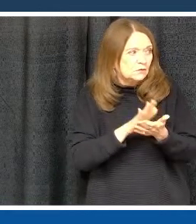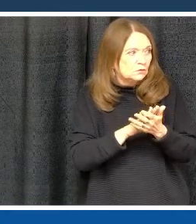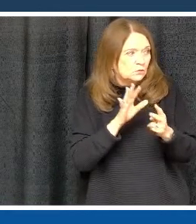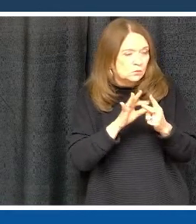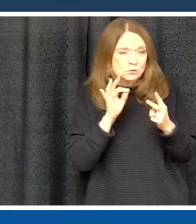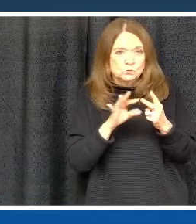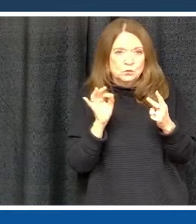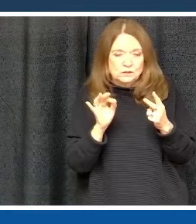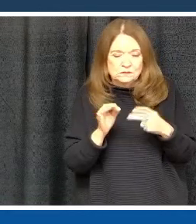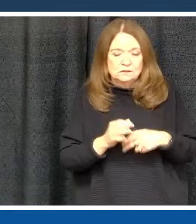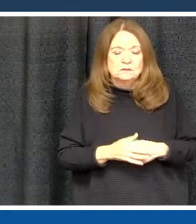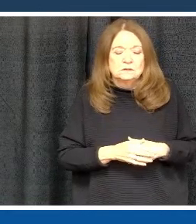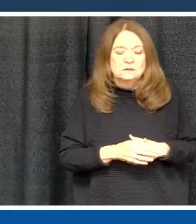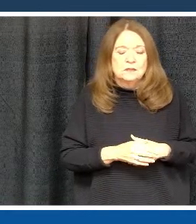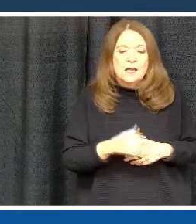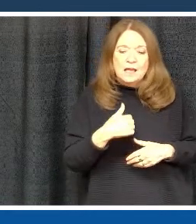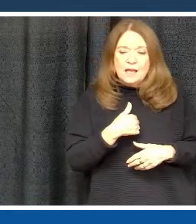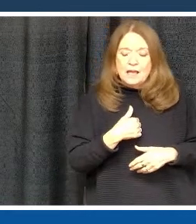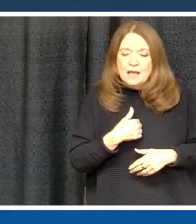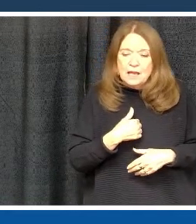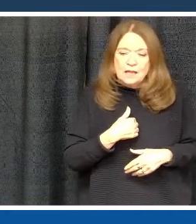The